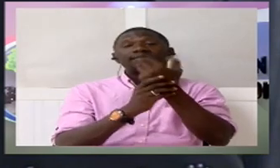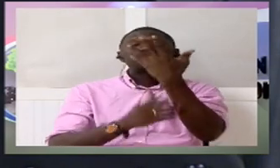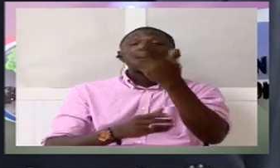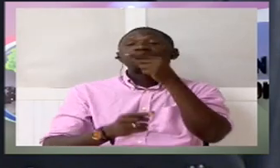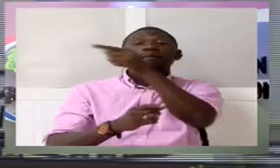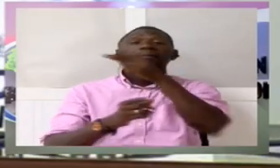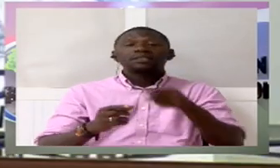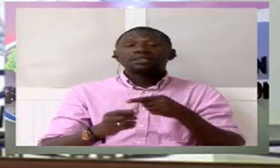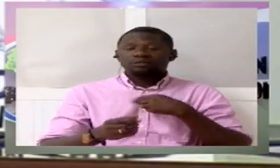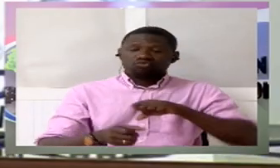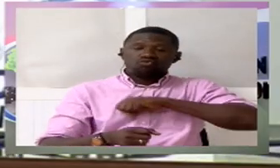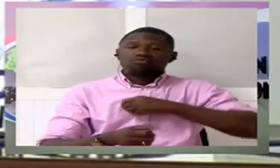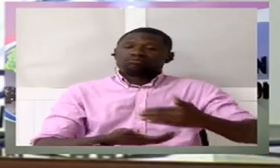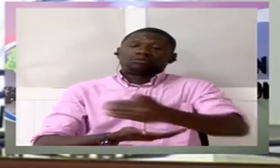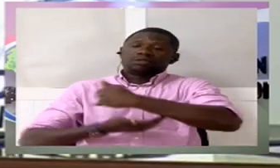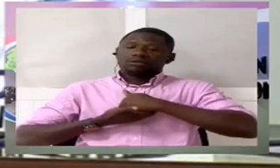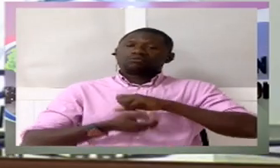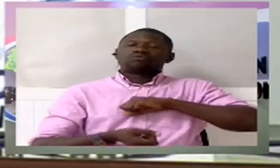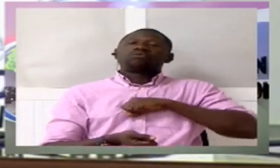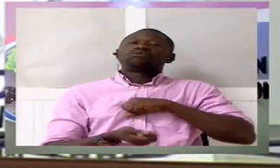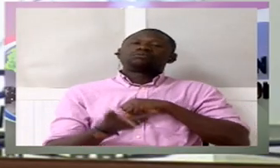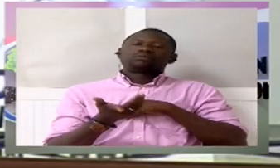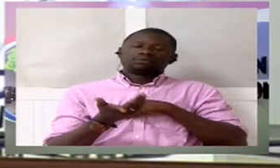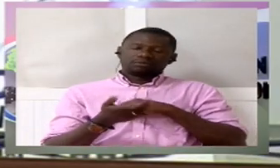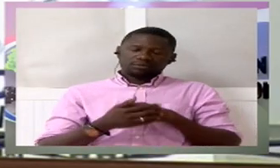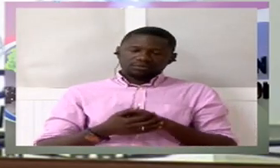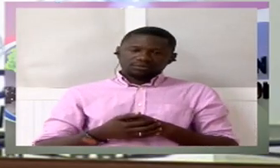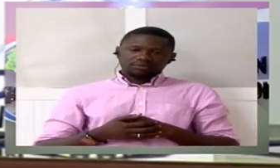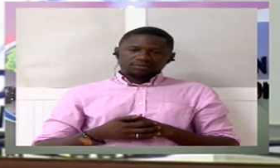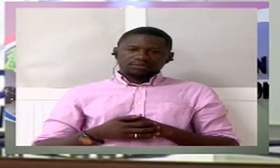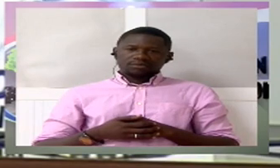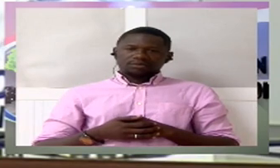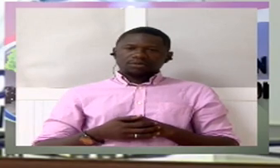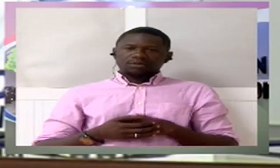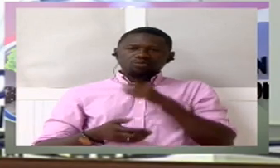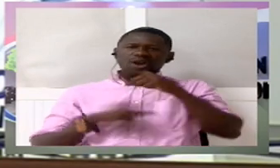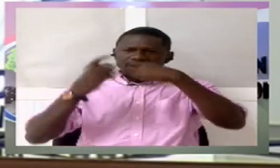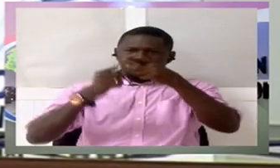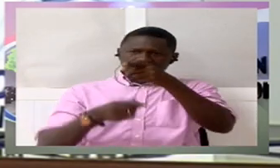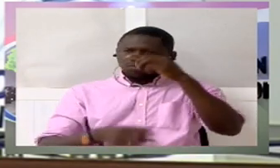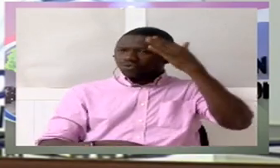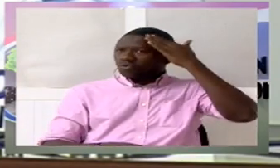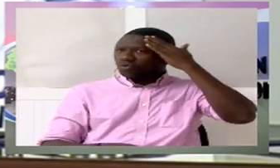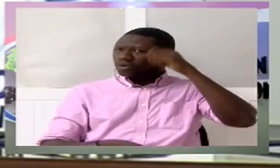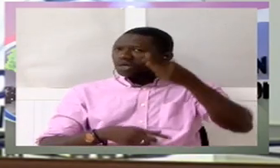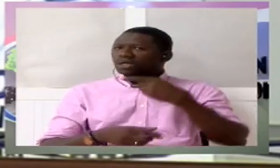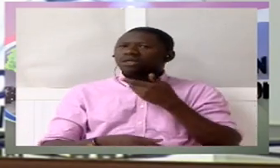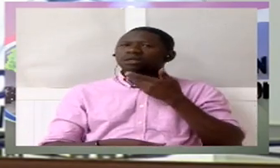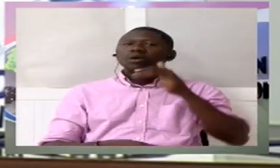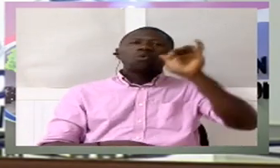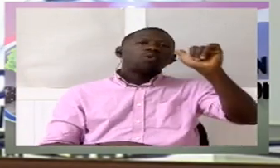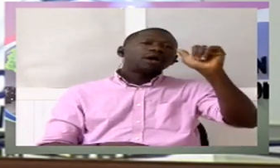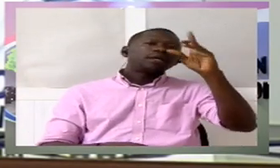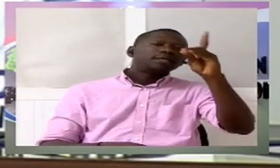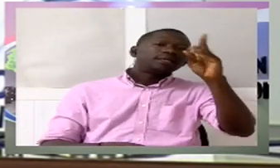that. But did you ultimately come to realize that Youth Development Enterprise was in fact an